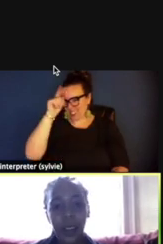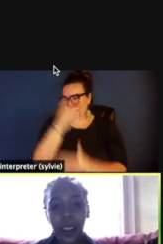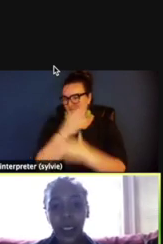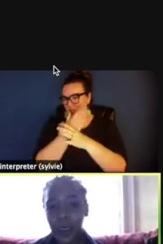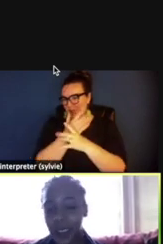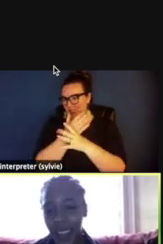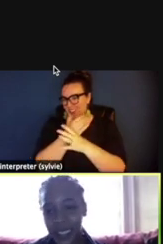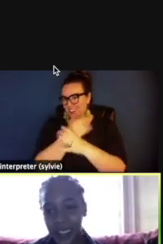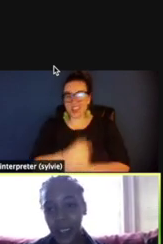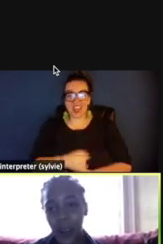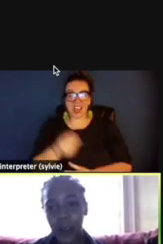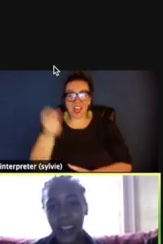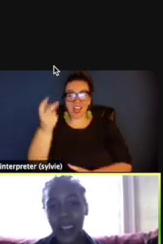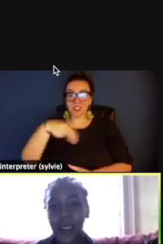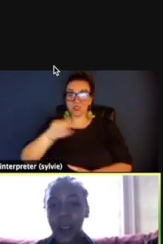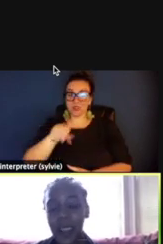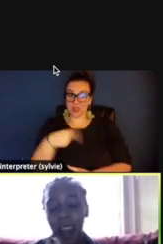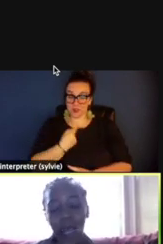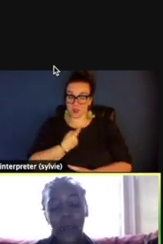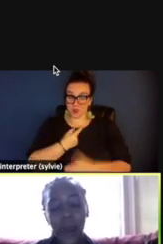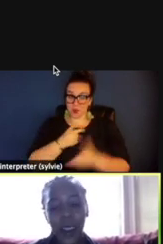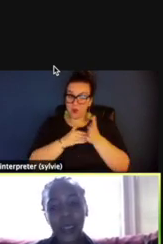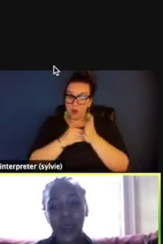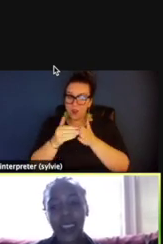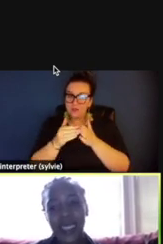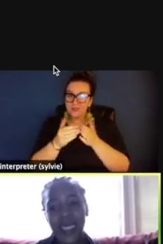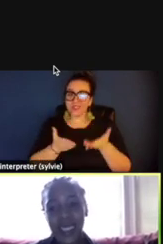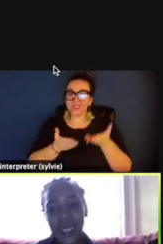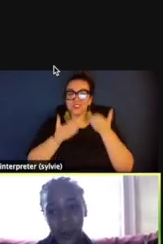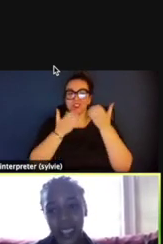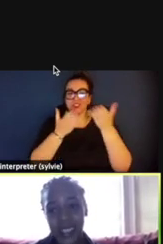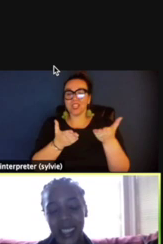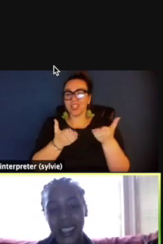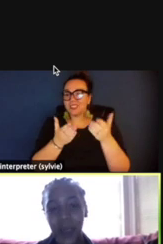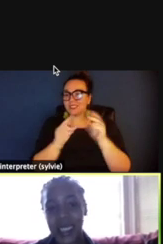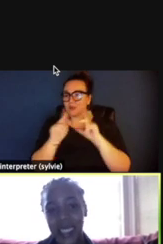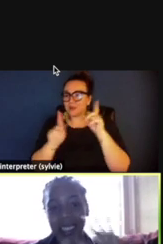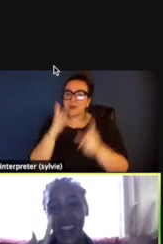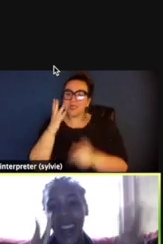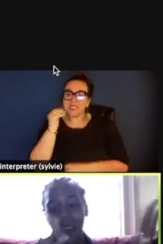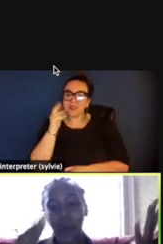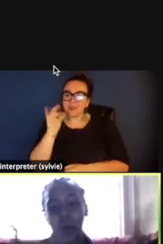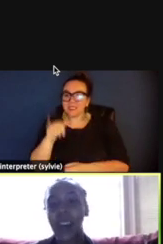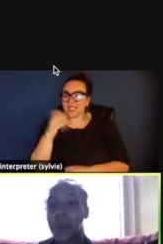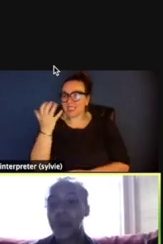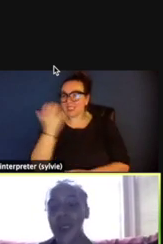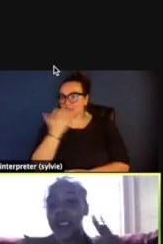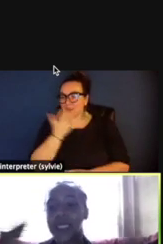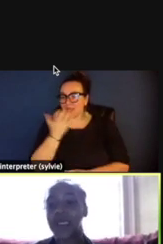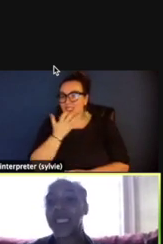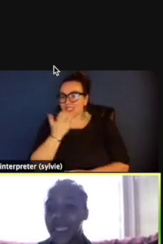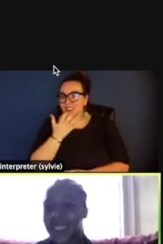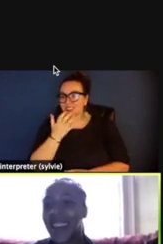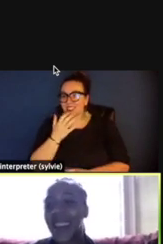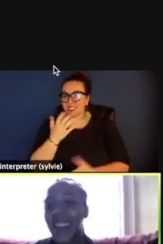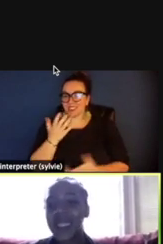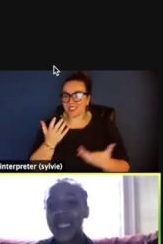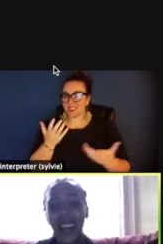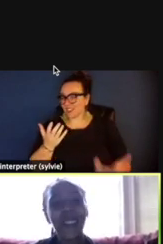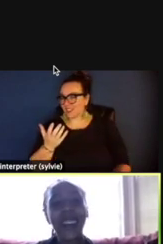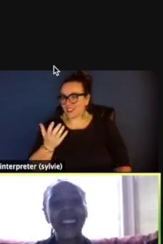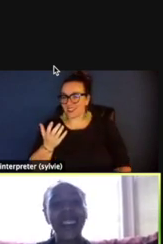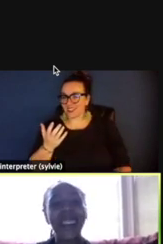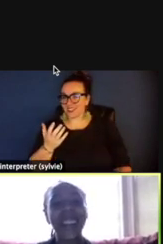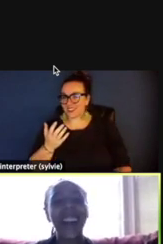I do travel alone actually very often, and I recommend that everybody experience it at least once. It's amazing. I have to wake up and be on someone